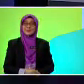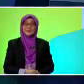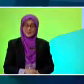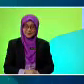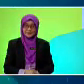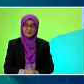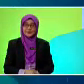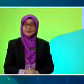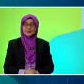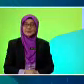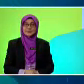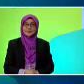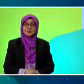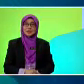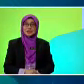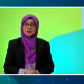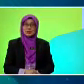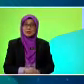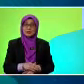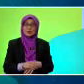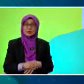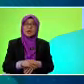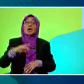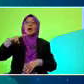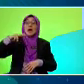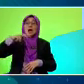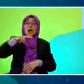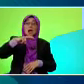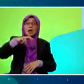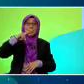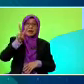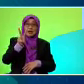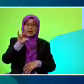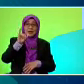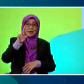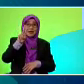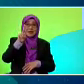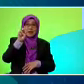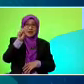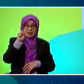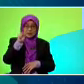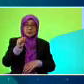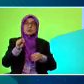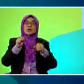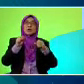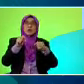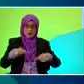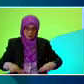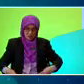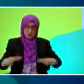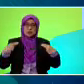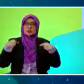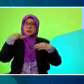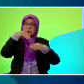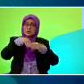of microorganism is the smallest kind, called virus. Virus can only live when they are inside other living things. Examples